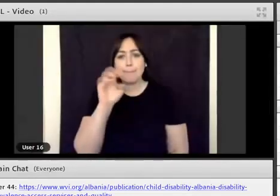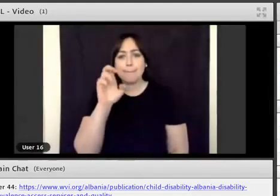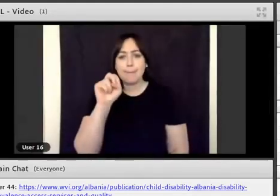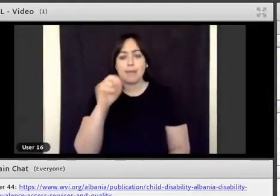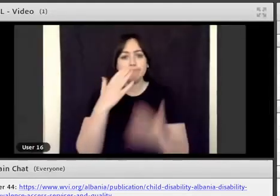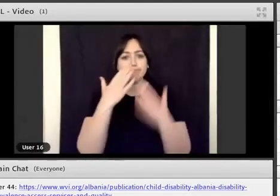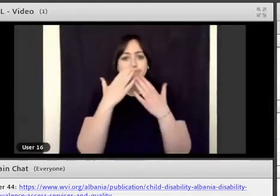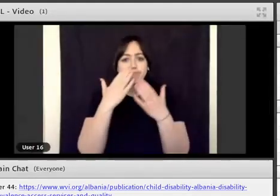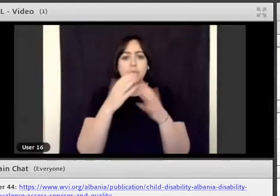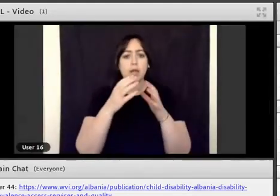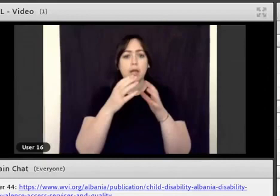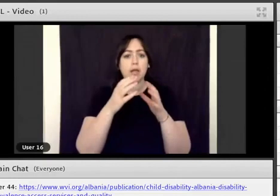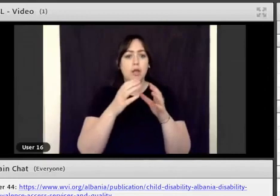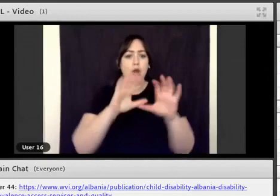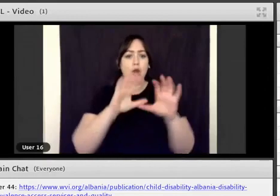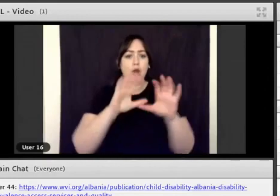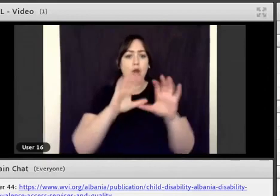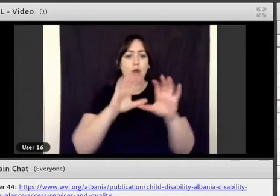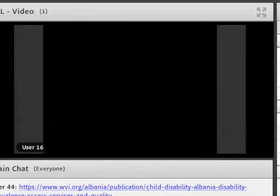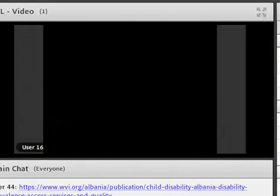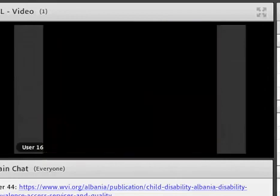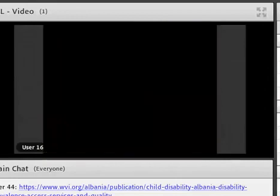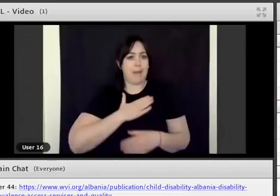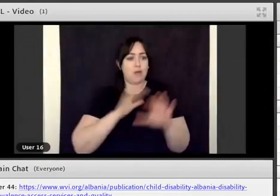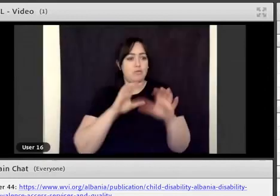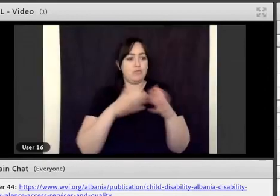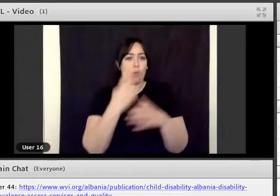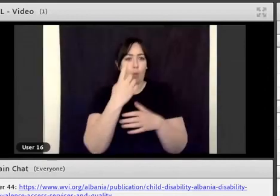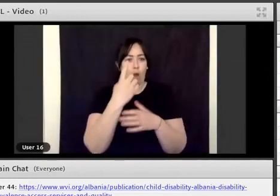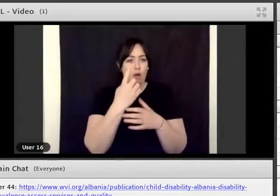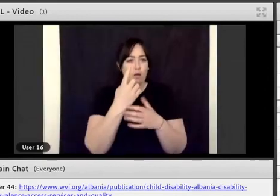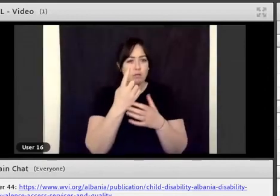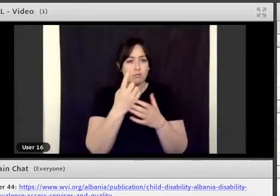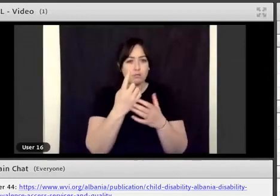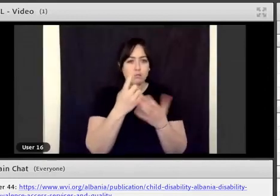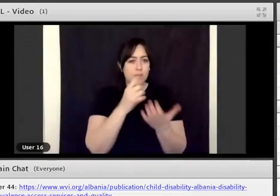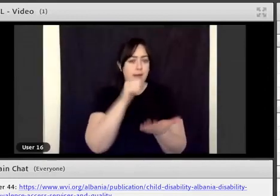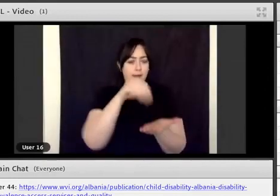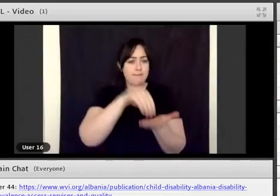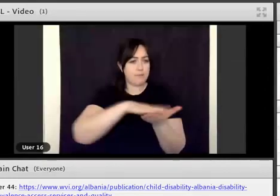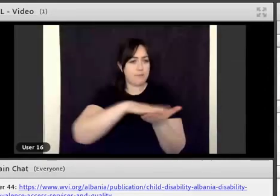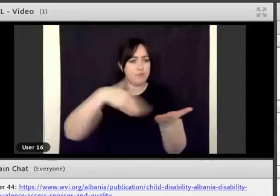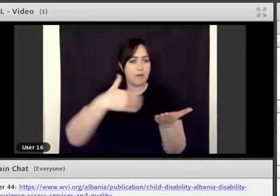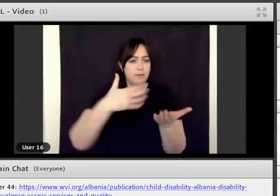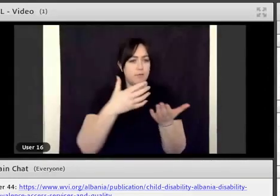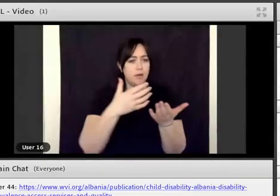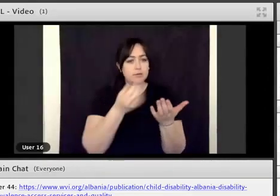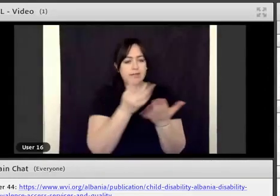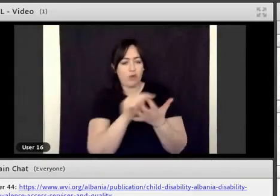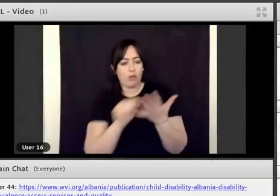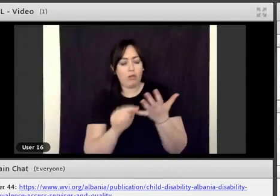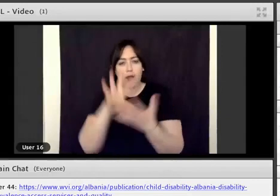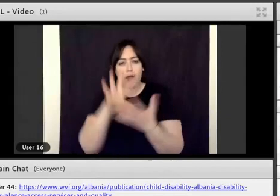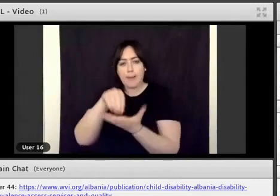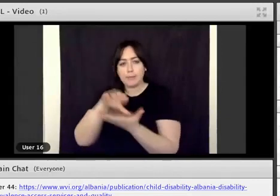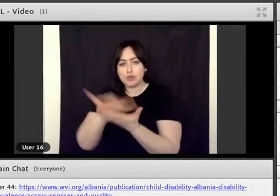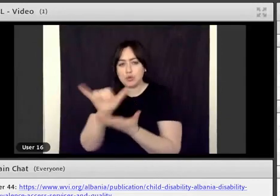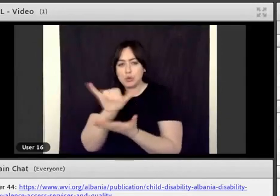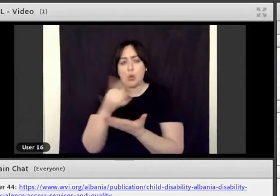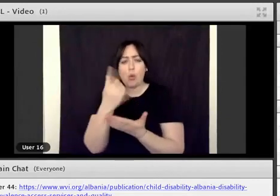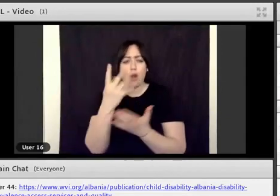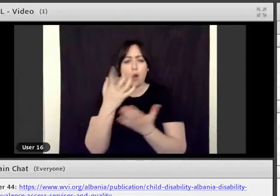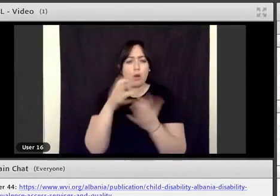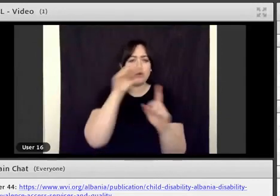that are there. Maybe one that I want to highlight is that we felt that maybe consideration should be given to a